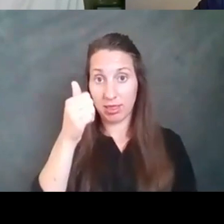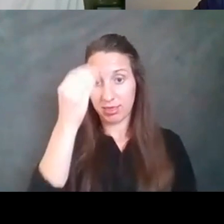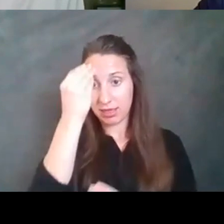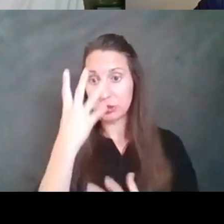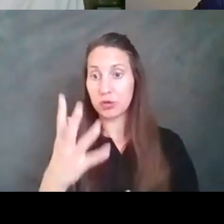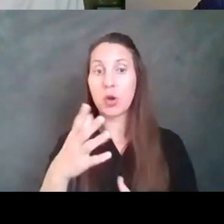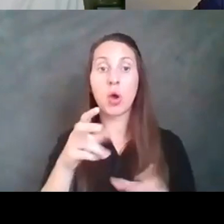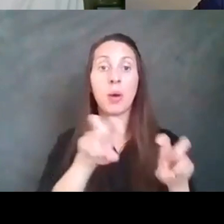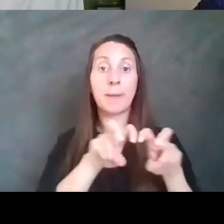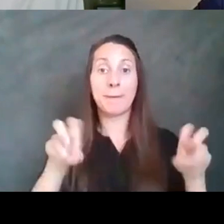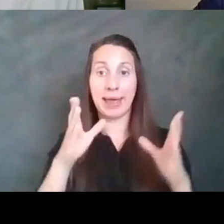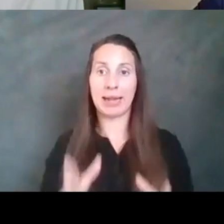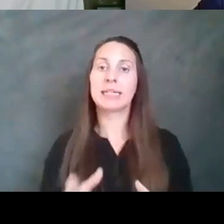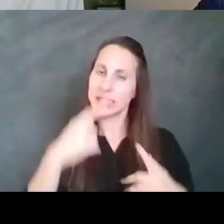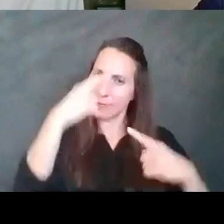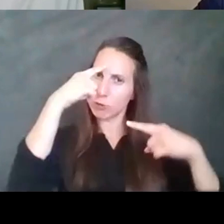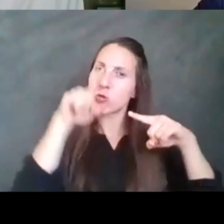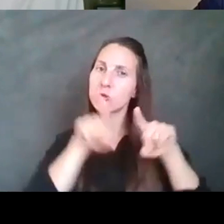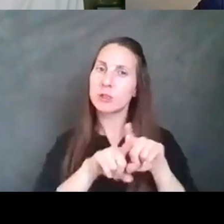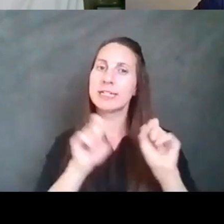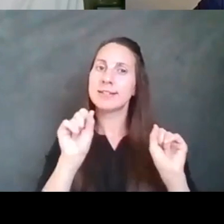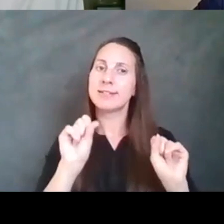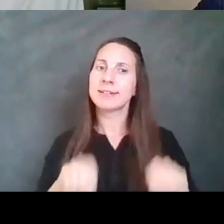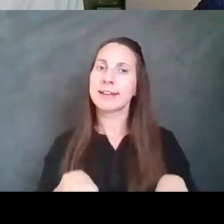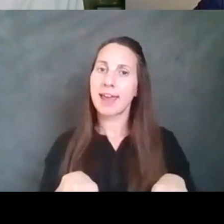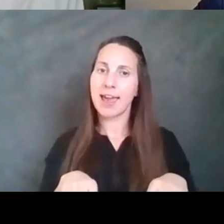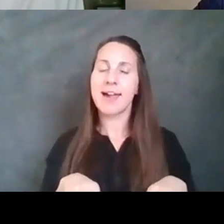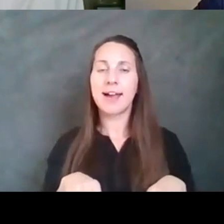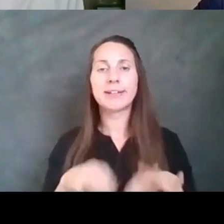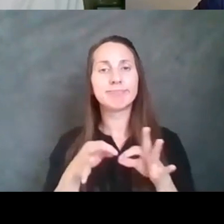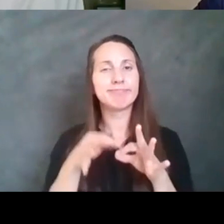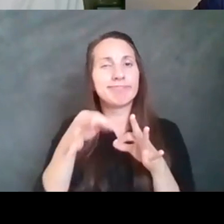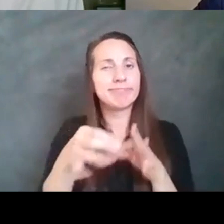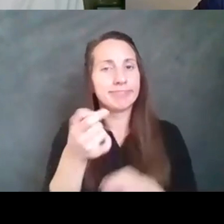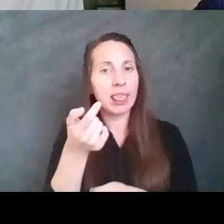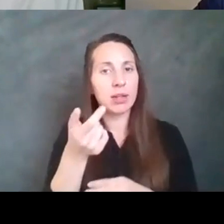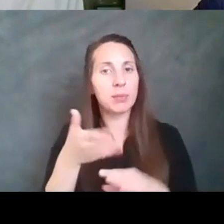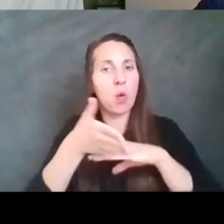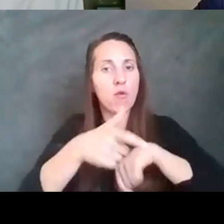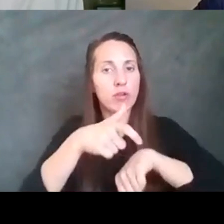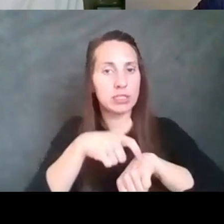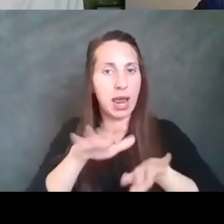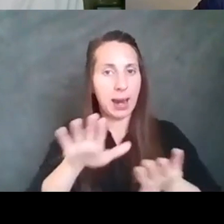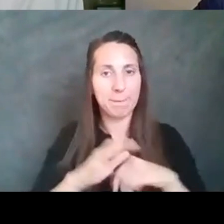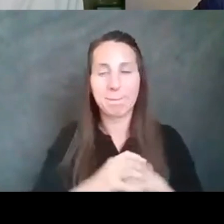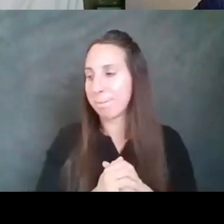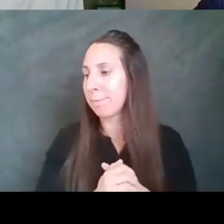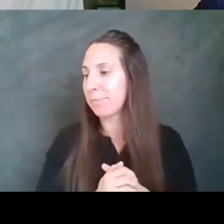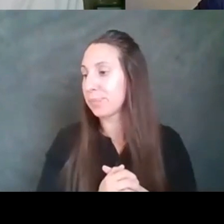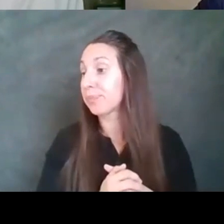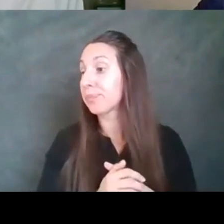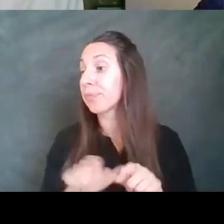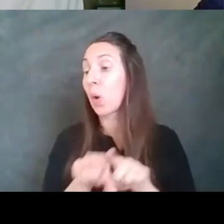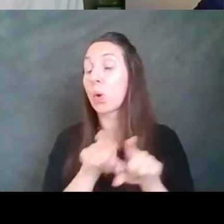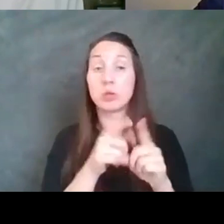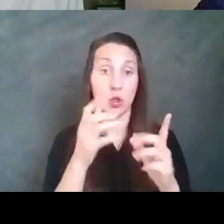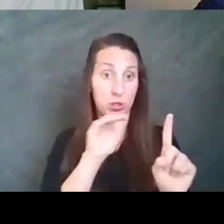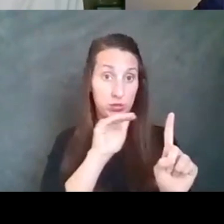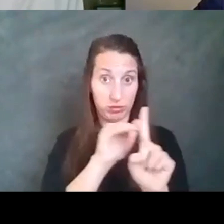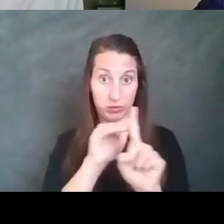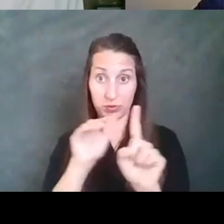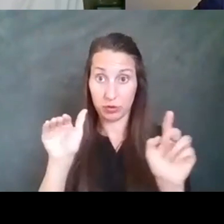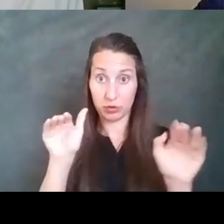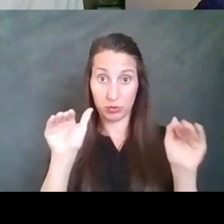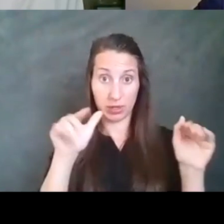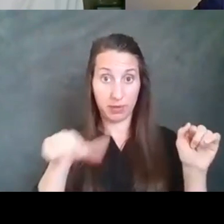minutes over our allotted planned hour if the questions are coming. I also want to remind people that nothing in this